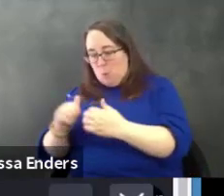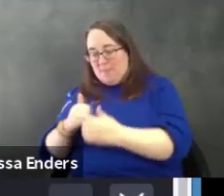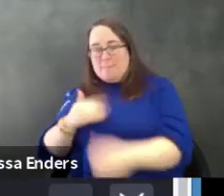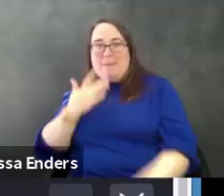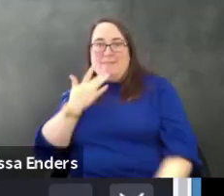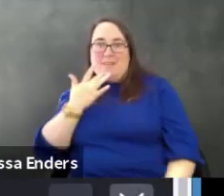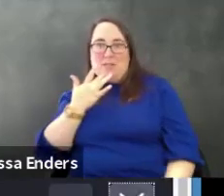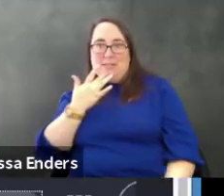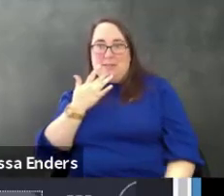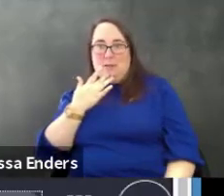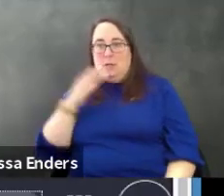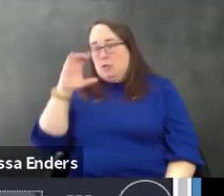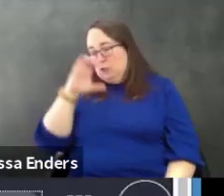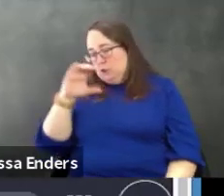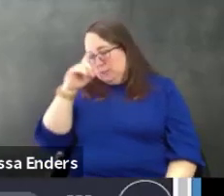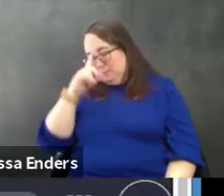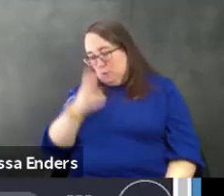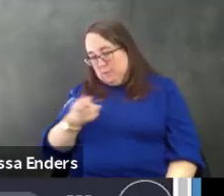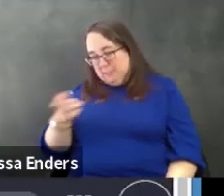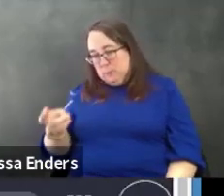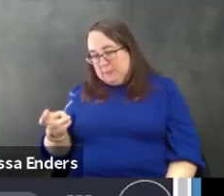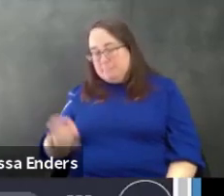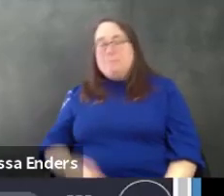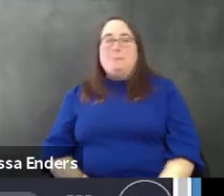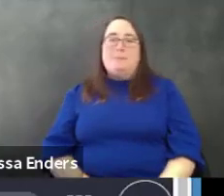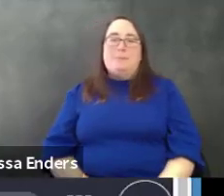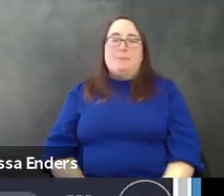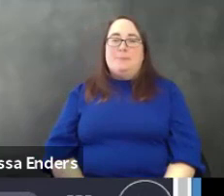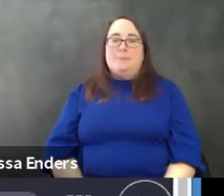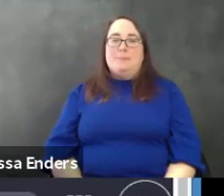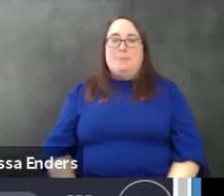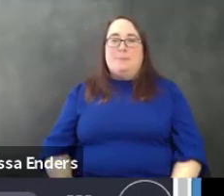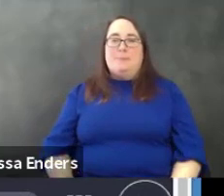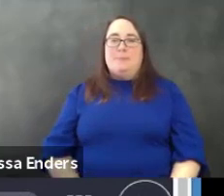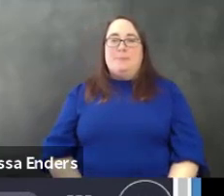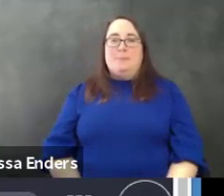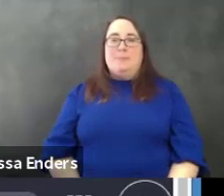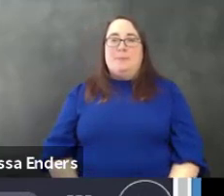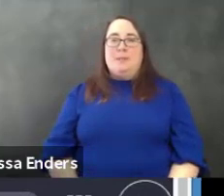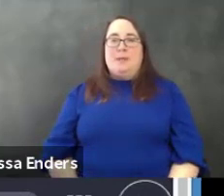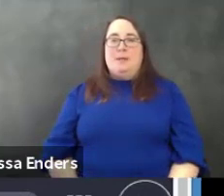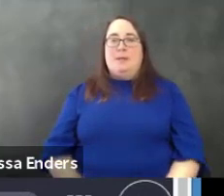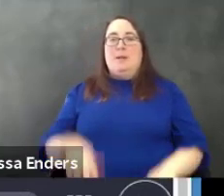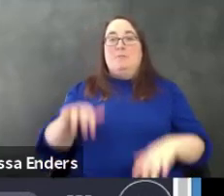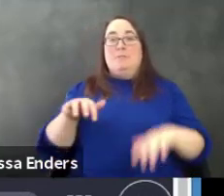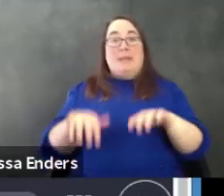going to search for a resource real quick. All right, so I'm going to type in here.